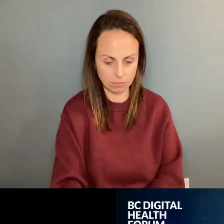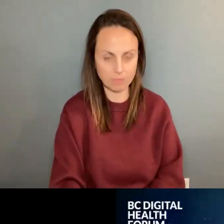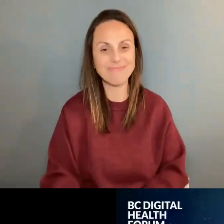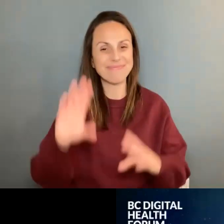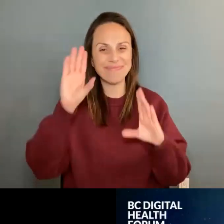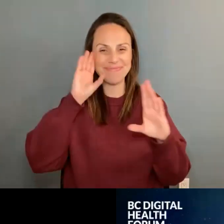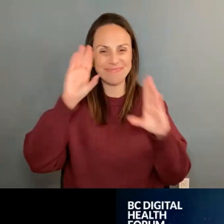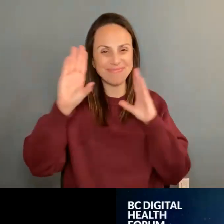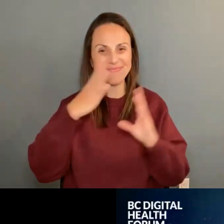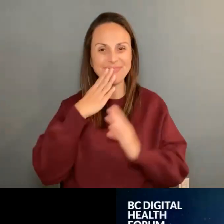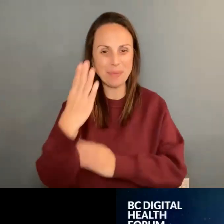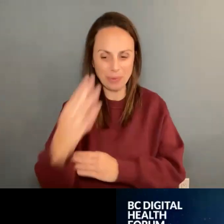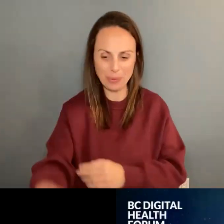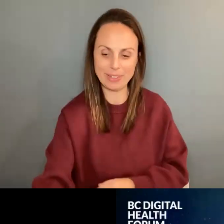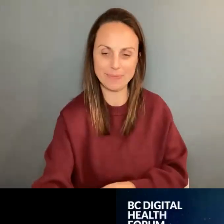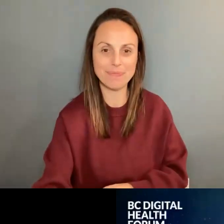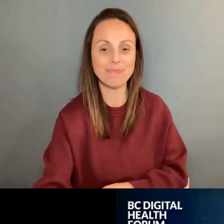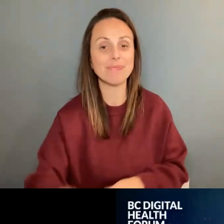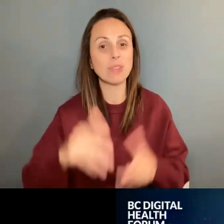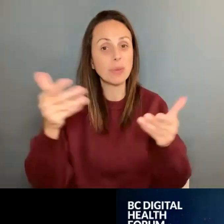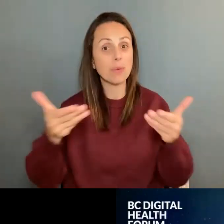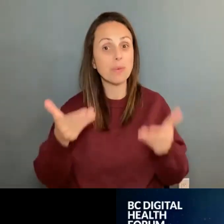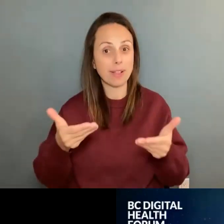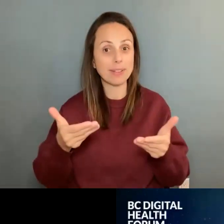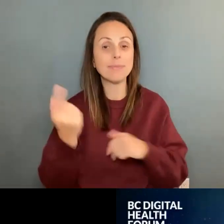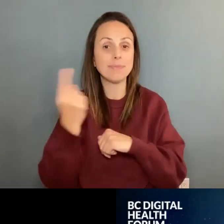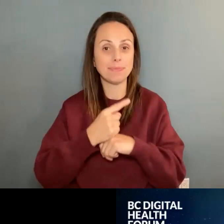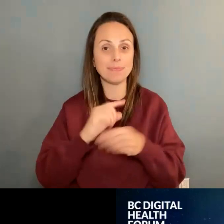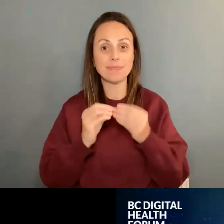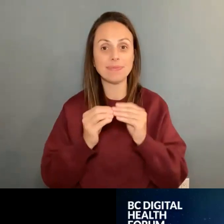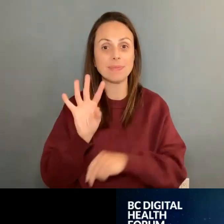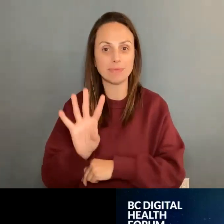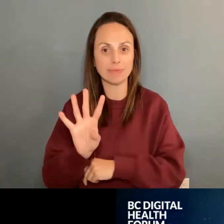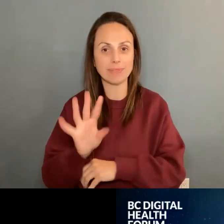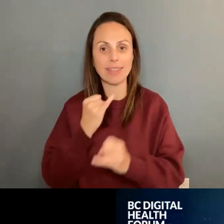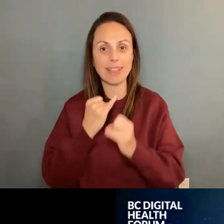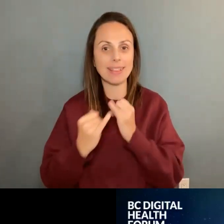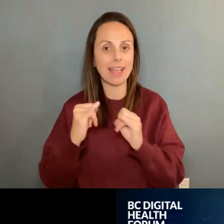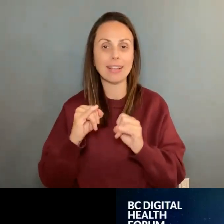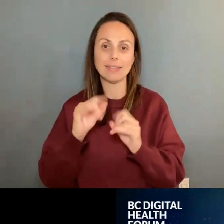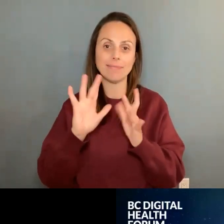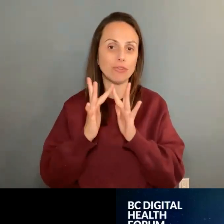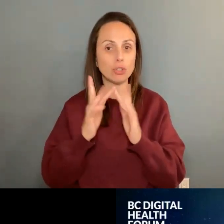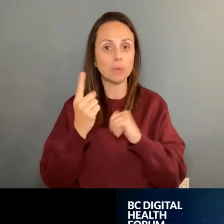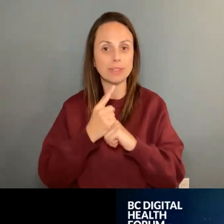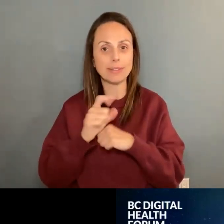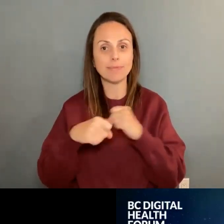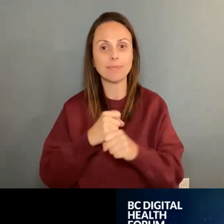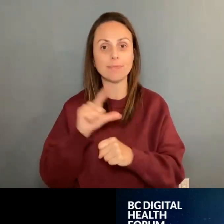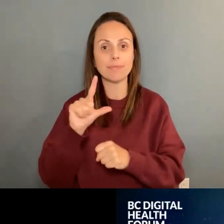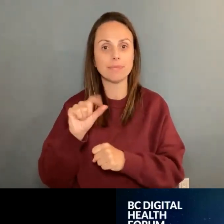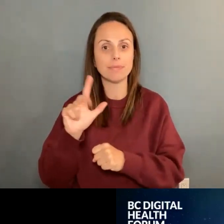Hello and good morning to everybody. Welcome to day 4 and the last virtual day of the